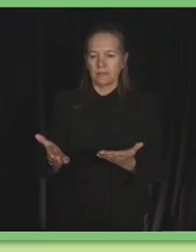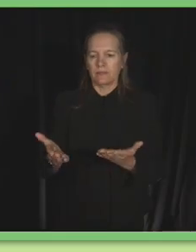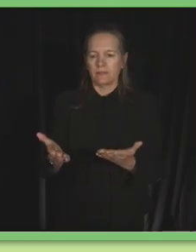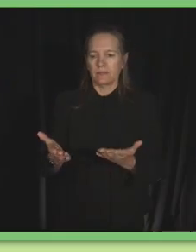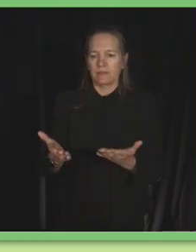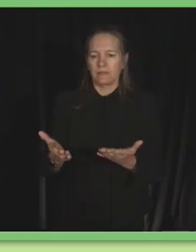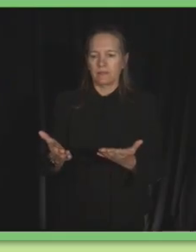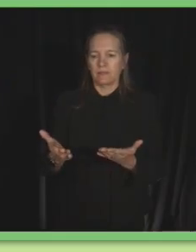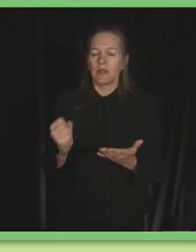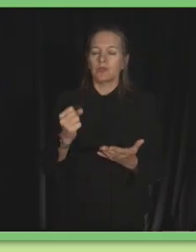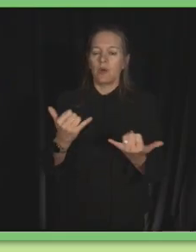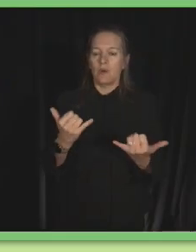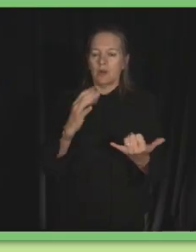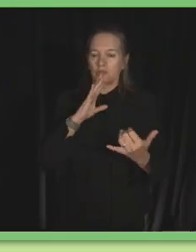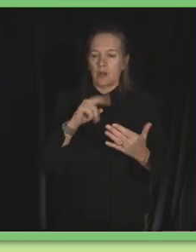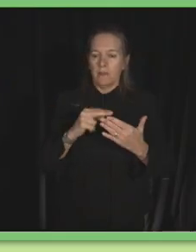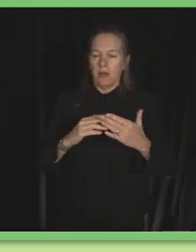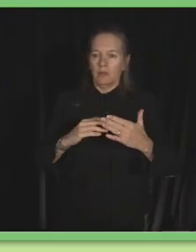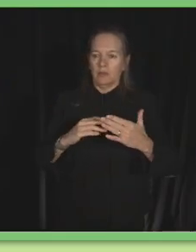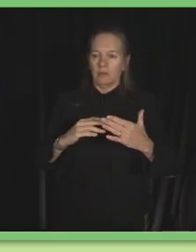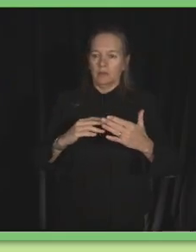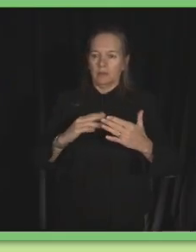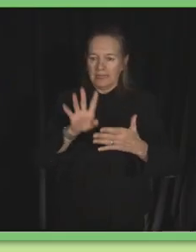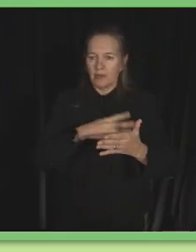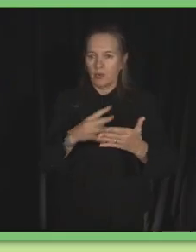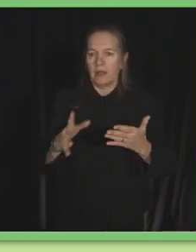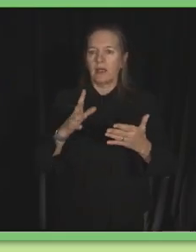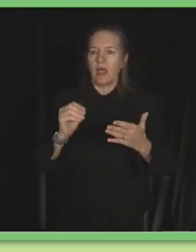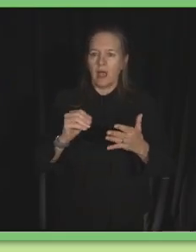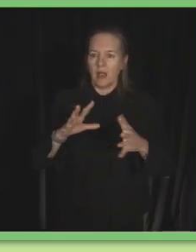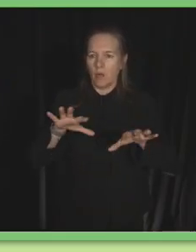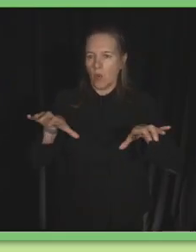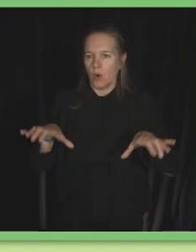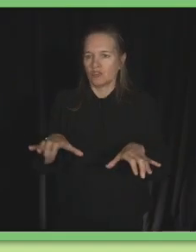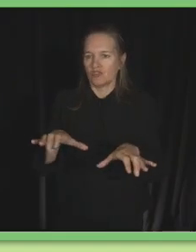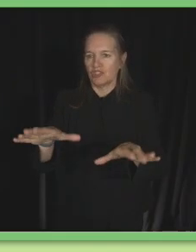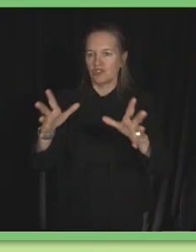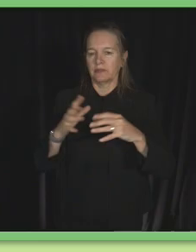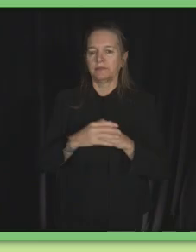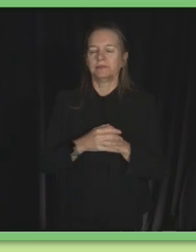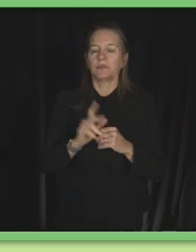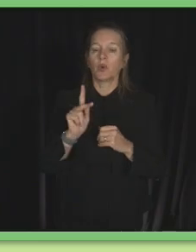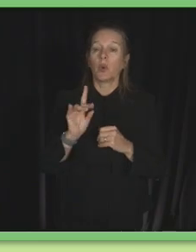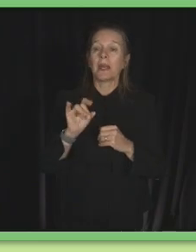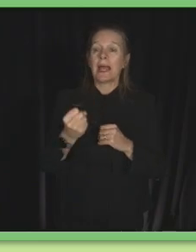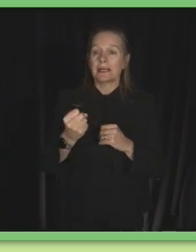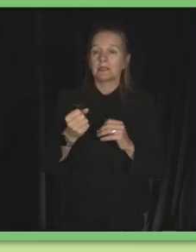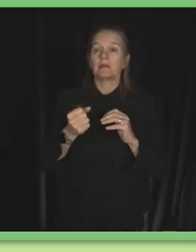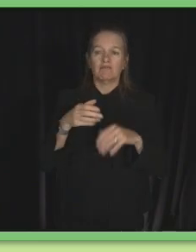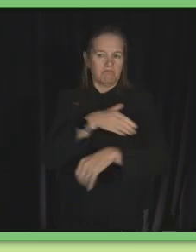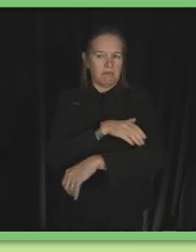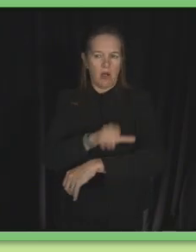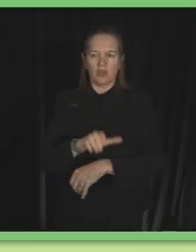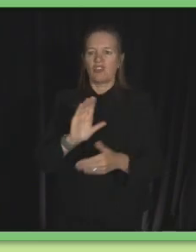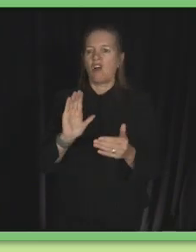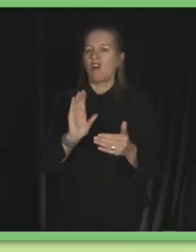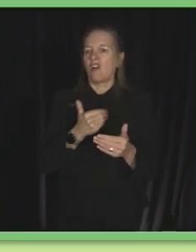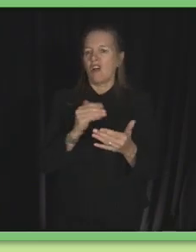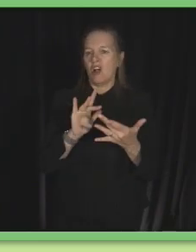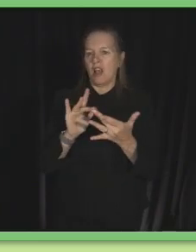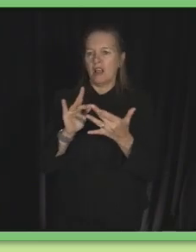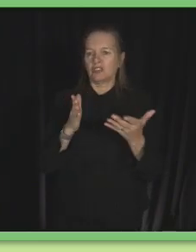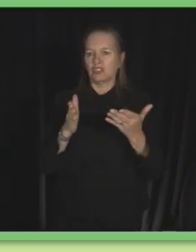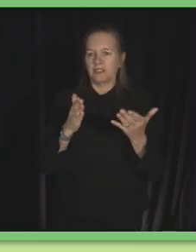So let's start with scheduling and orchestration. Kubernetes powers all of our online services today, as well